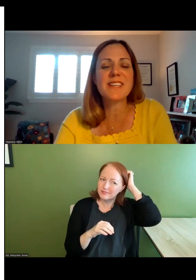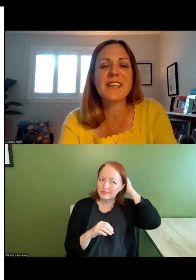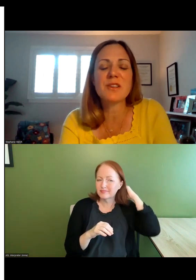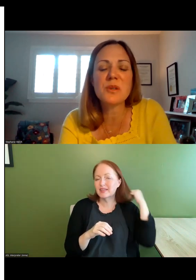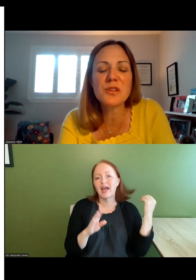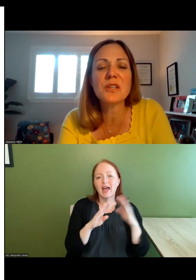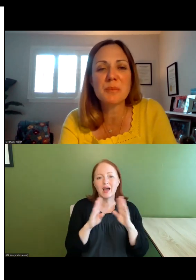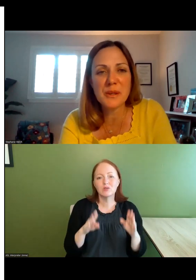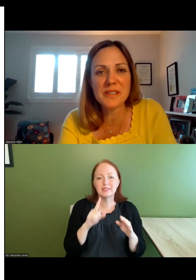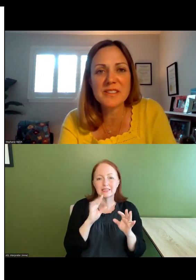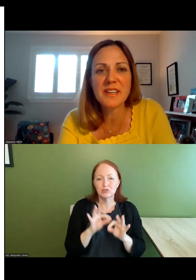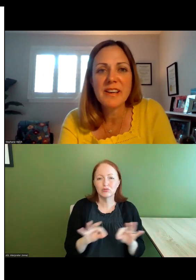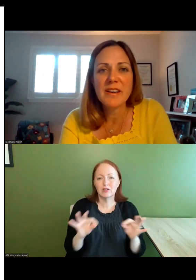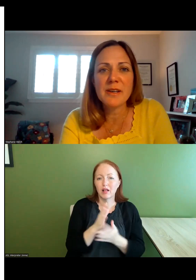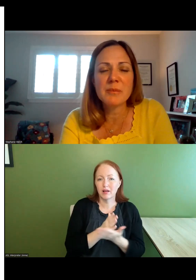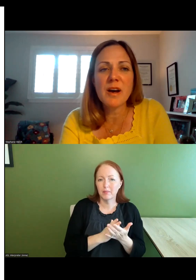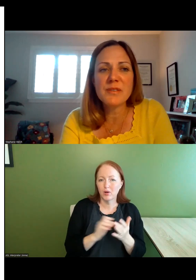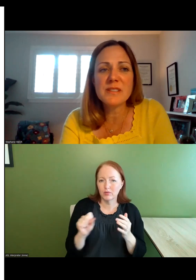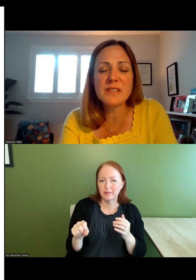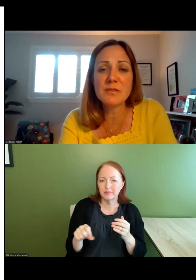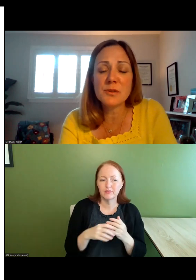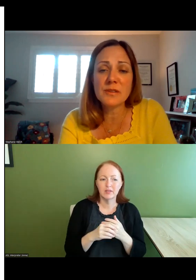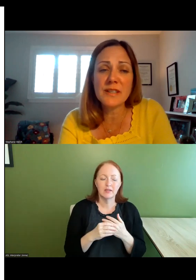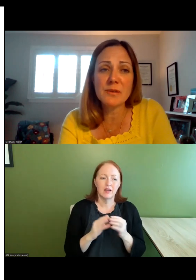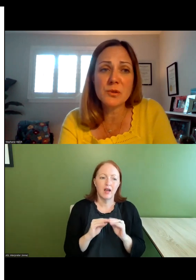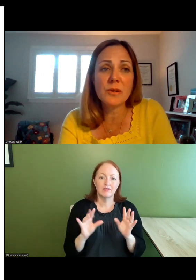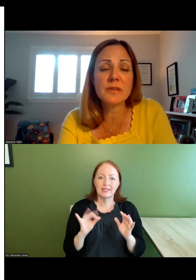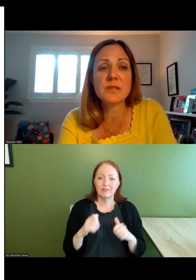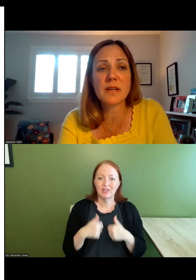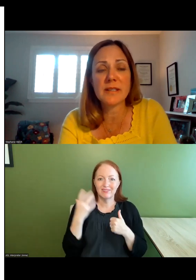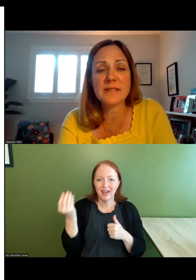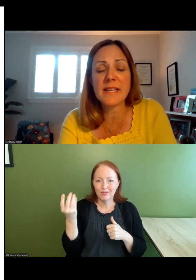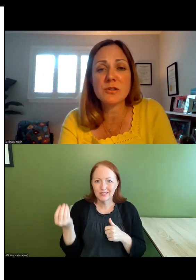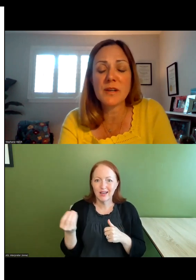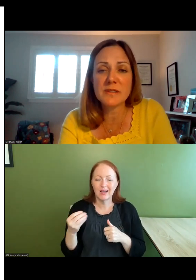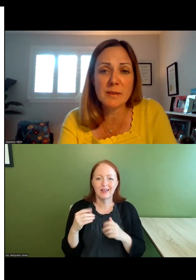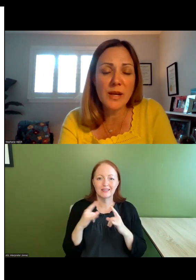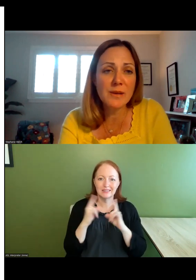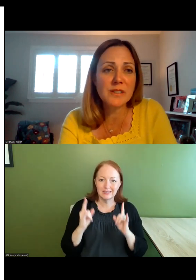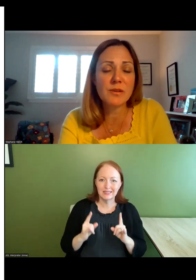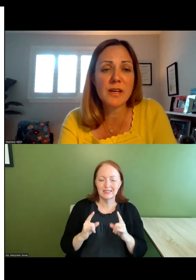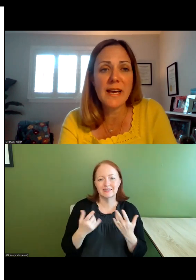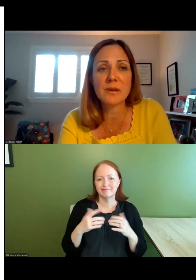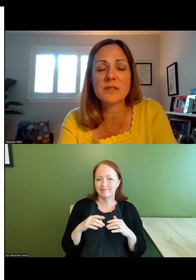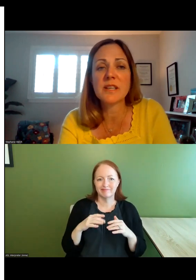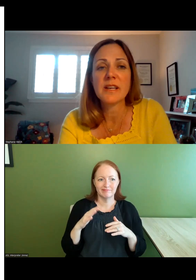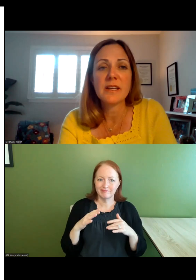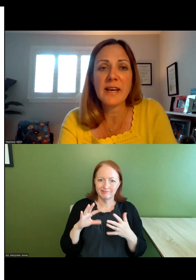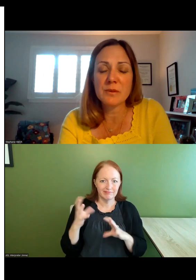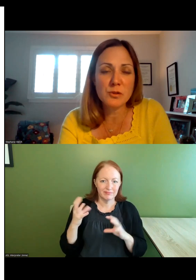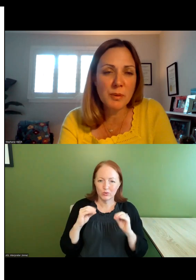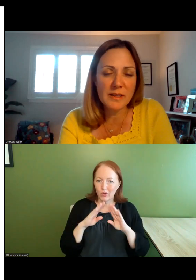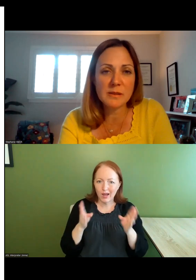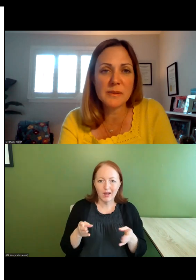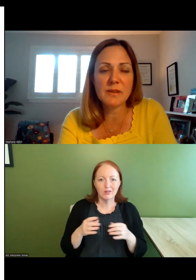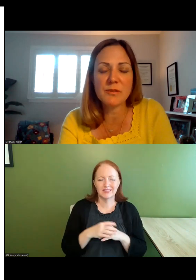housing is a critical component. Obviously, if you're living outdoors in a tent, you have unstable housing, you're unhoused, how